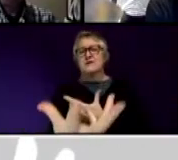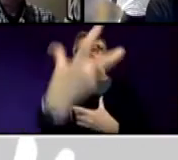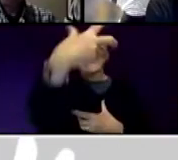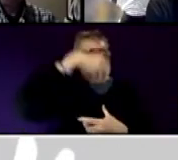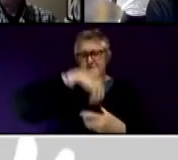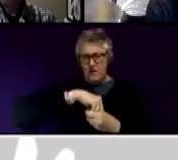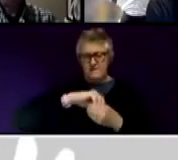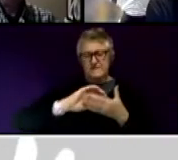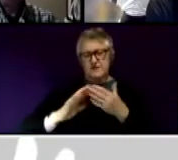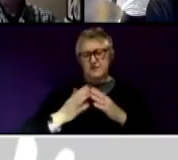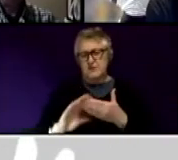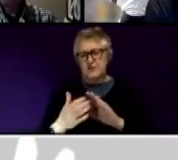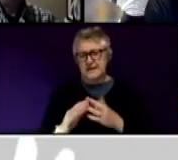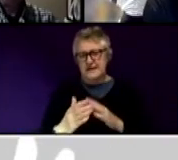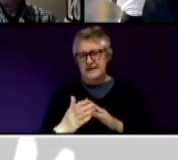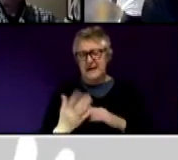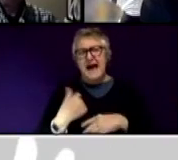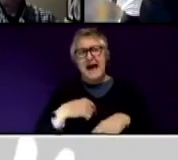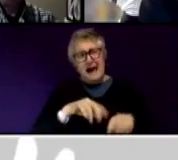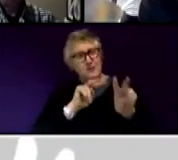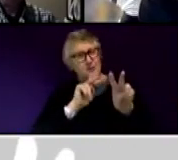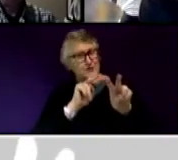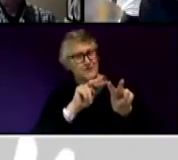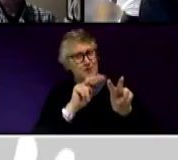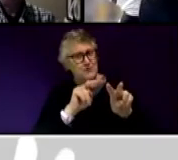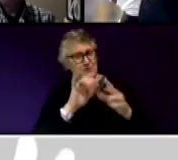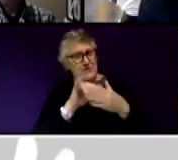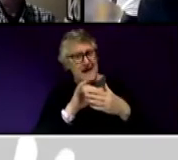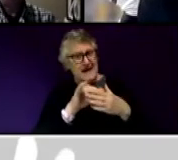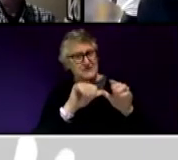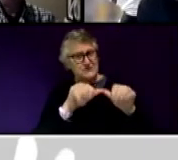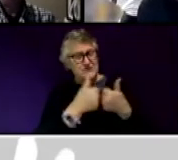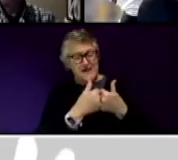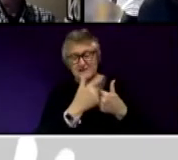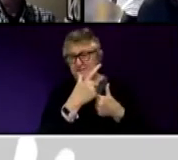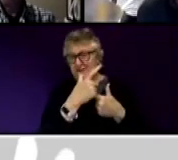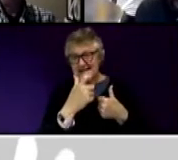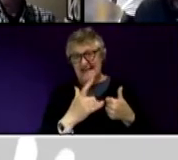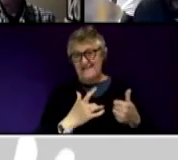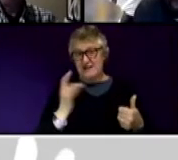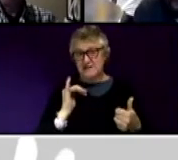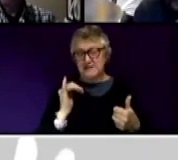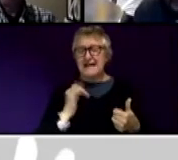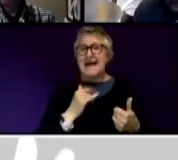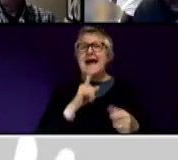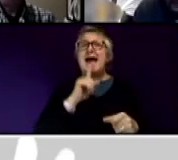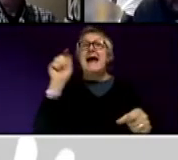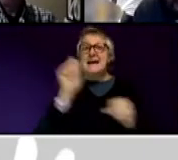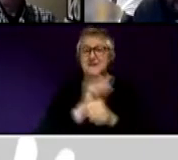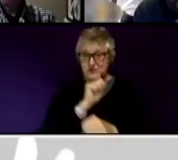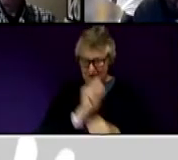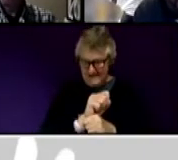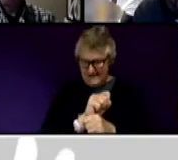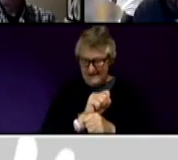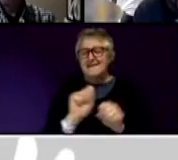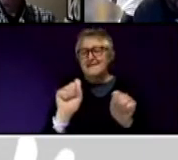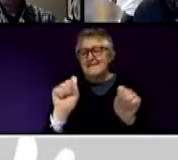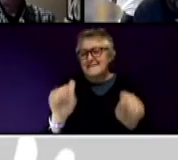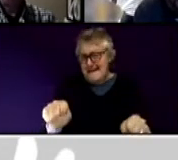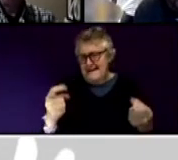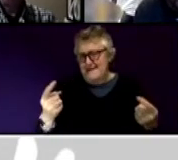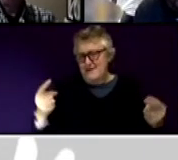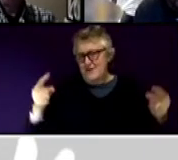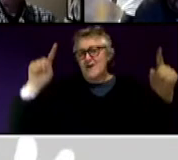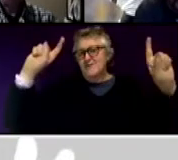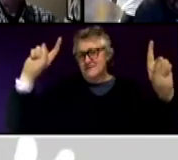feels like something I actually can get accomplished, and I welcome anybody who feels like they're not being totally utilized to